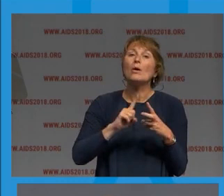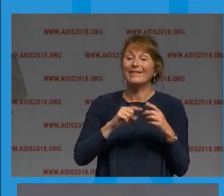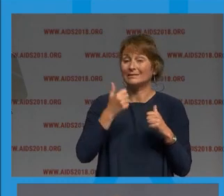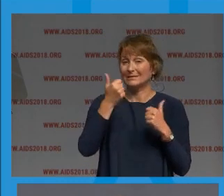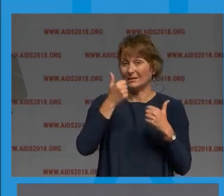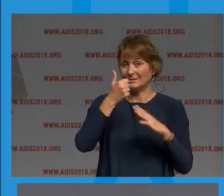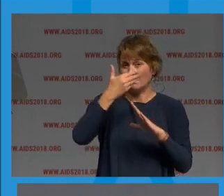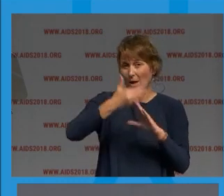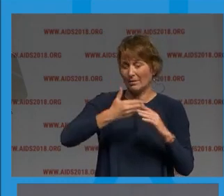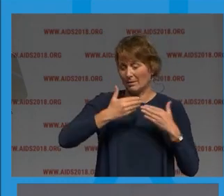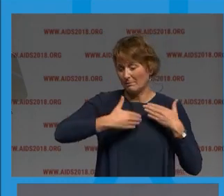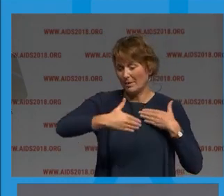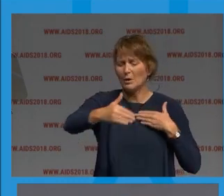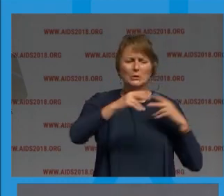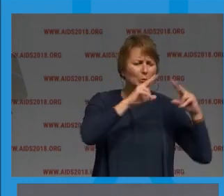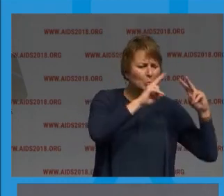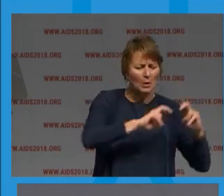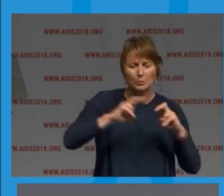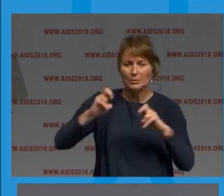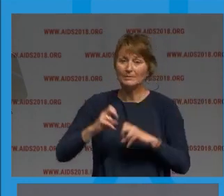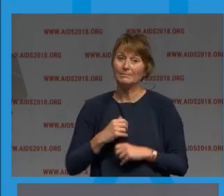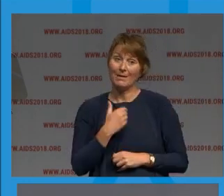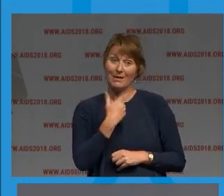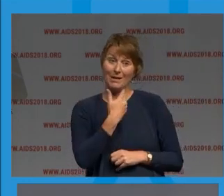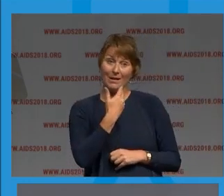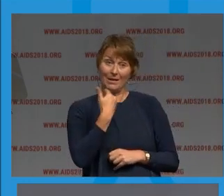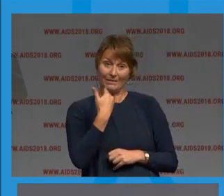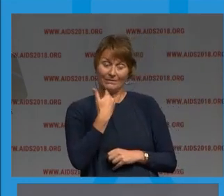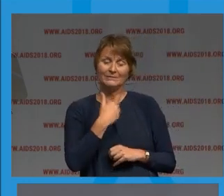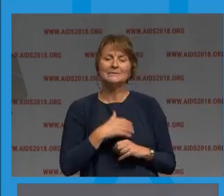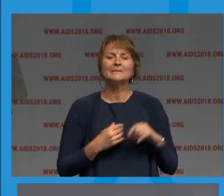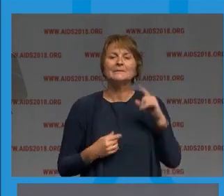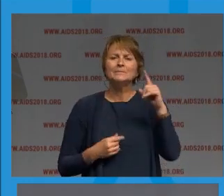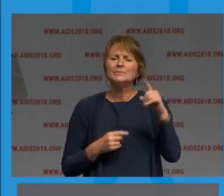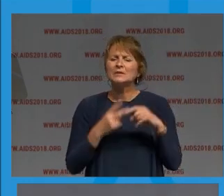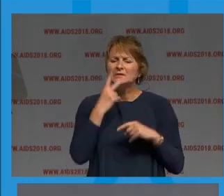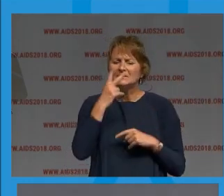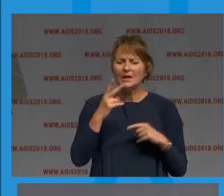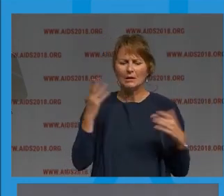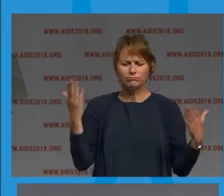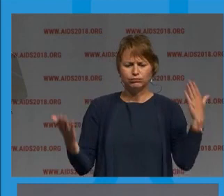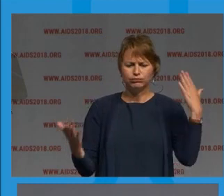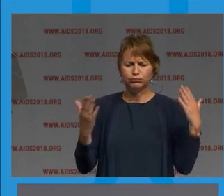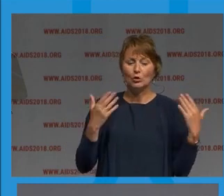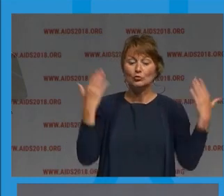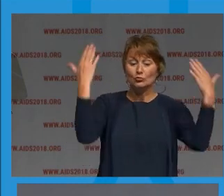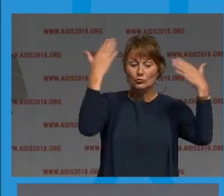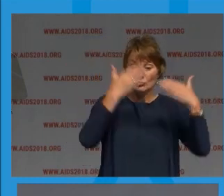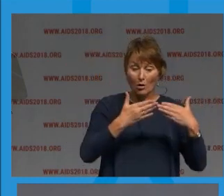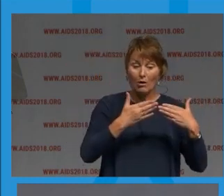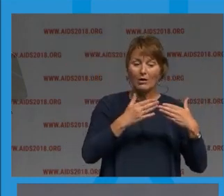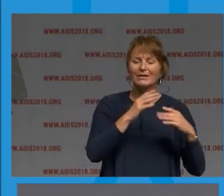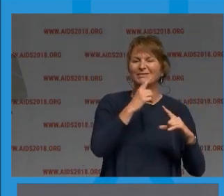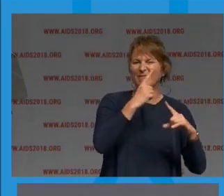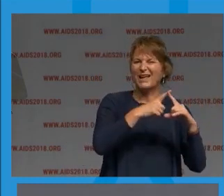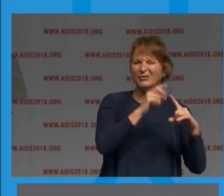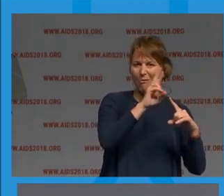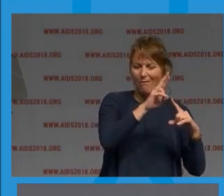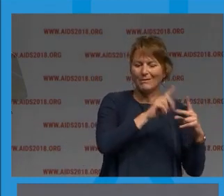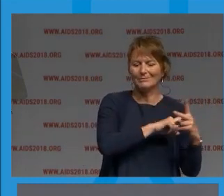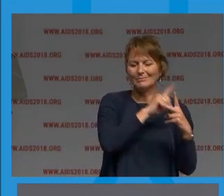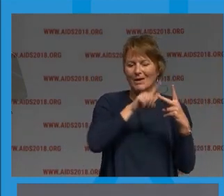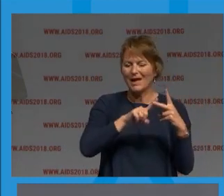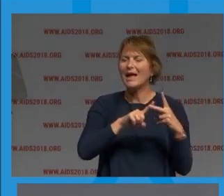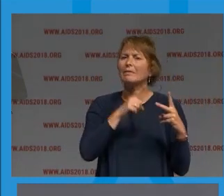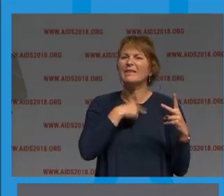period. On the left side of the figure, comparing naltrexone arm in dark blue with the placebo in light blue, you